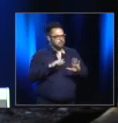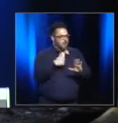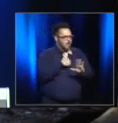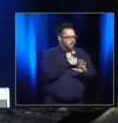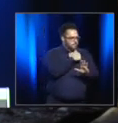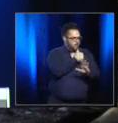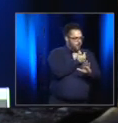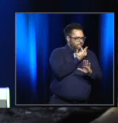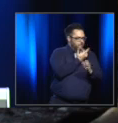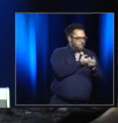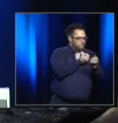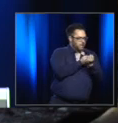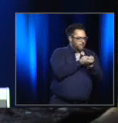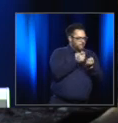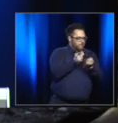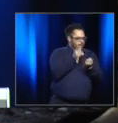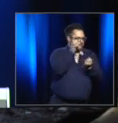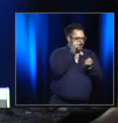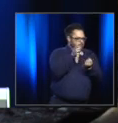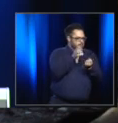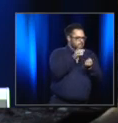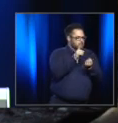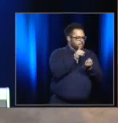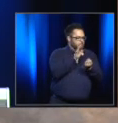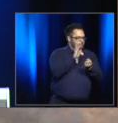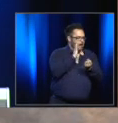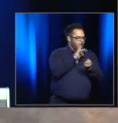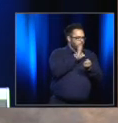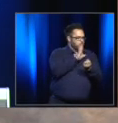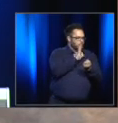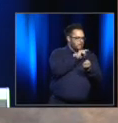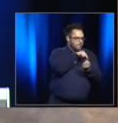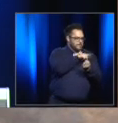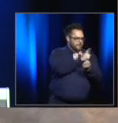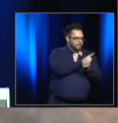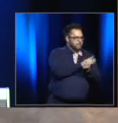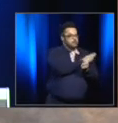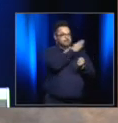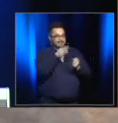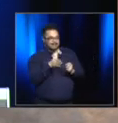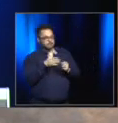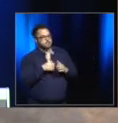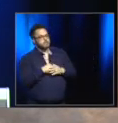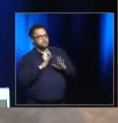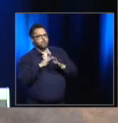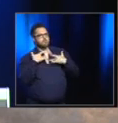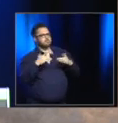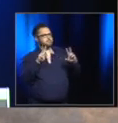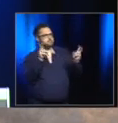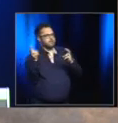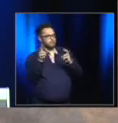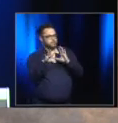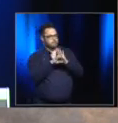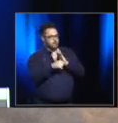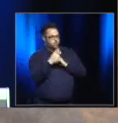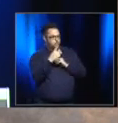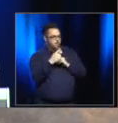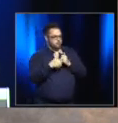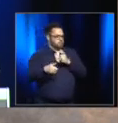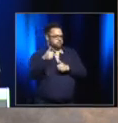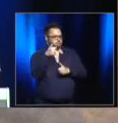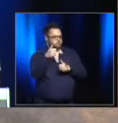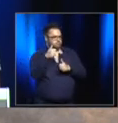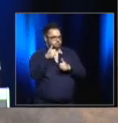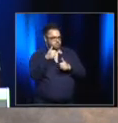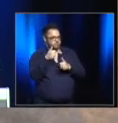at least when it comes to these guys, and I'll talk about that a little bit further on. So this is where we come to the first of my lessons, and that lesson